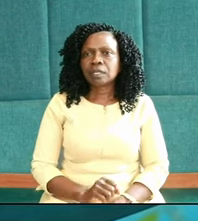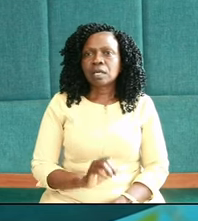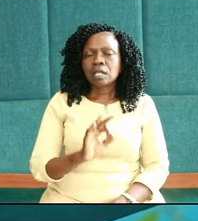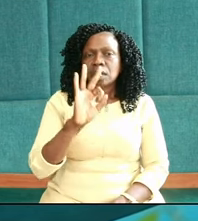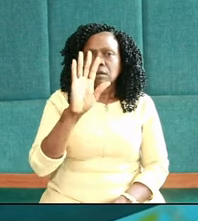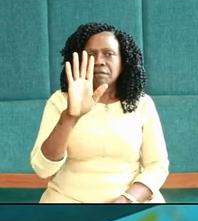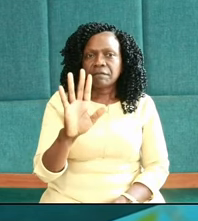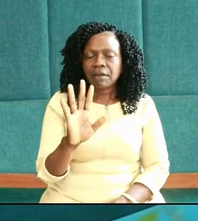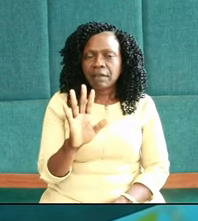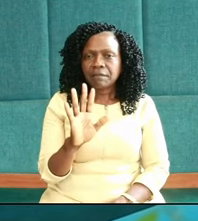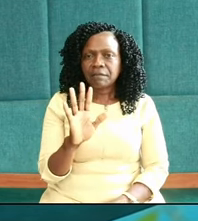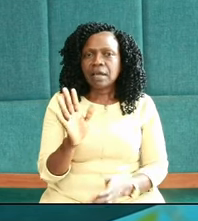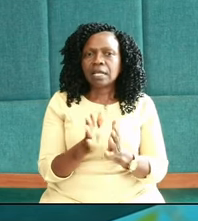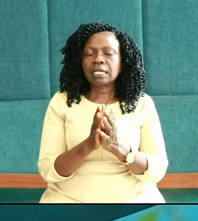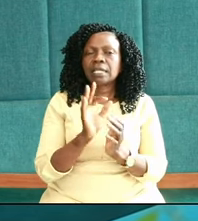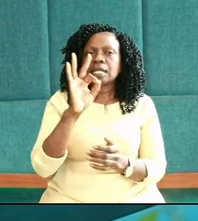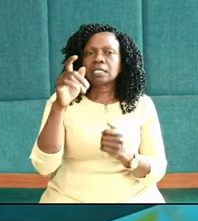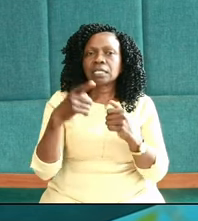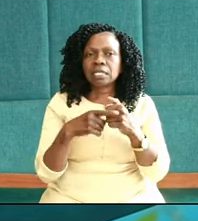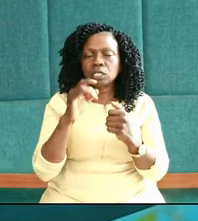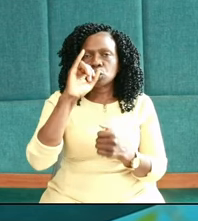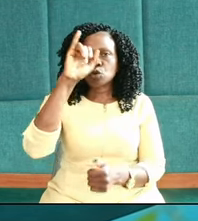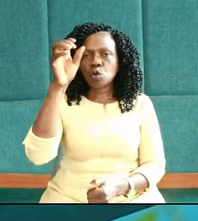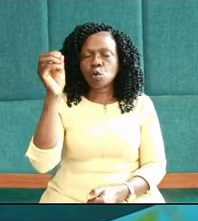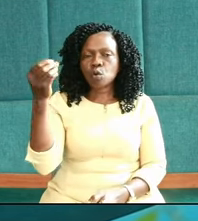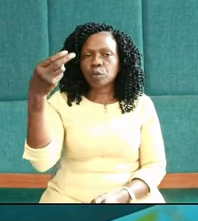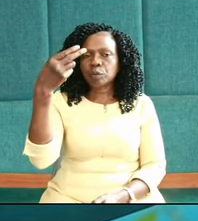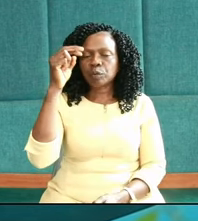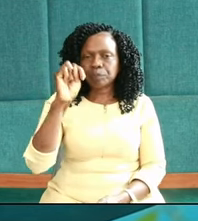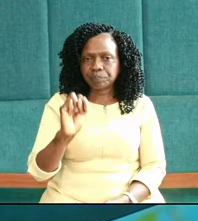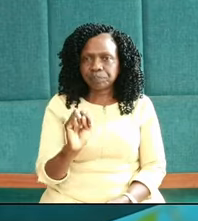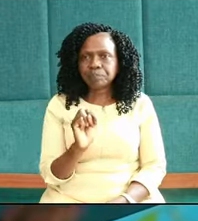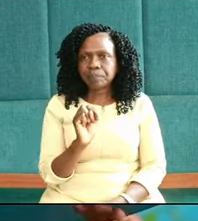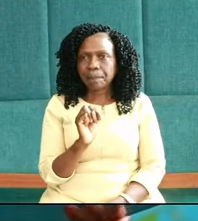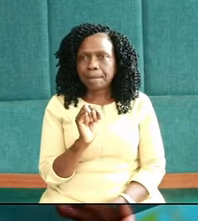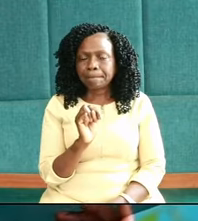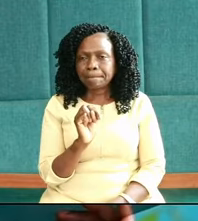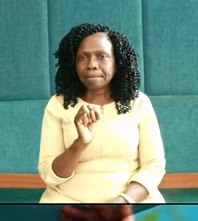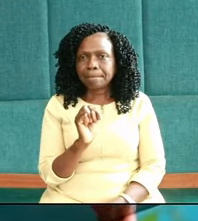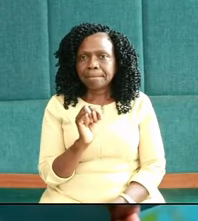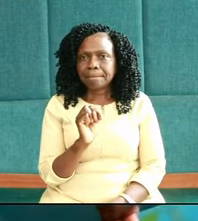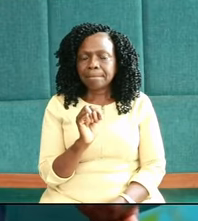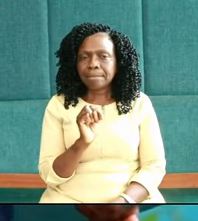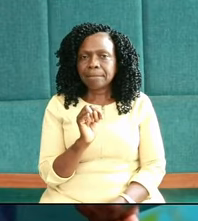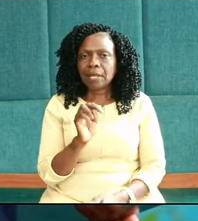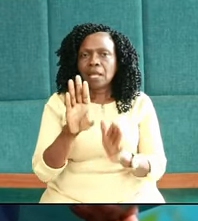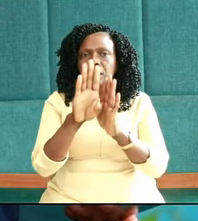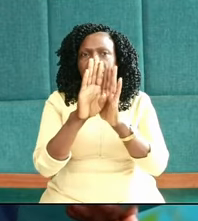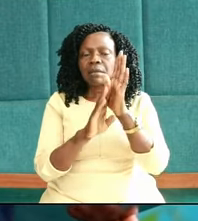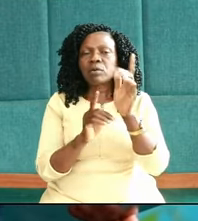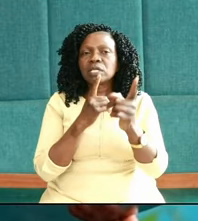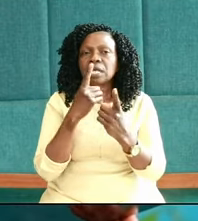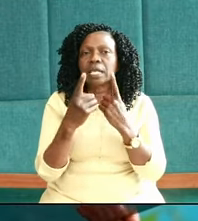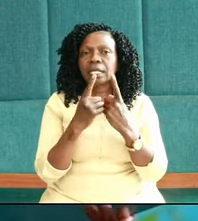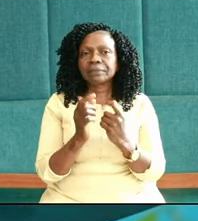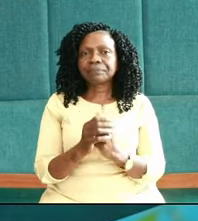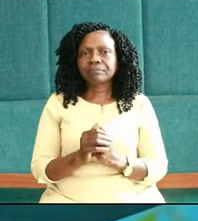35 and 36, John 1, 35 and 36, the Bible is